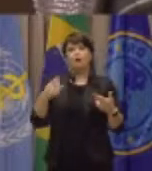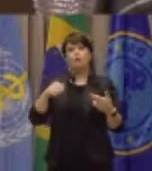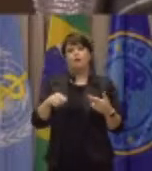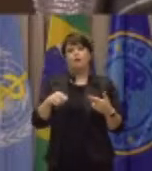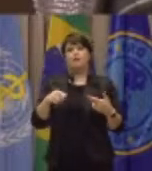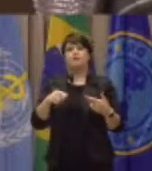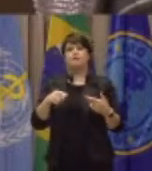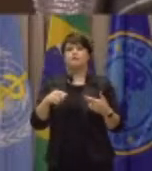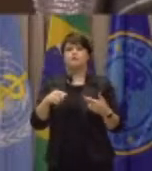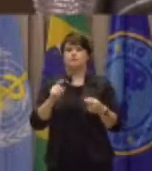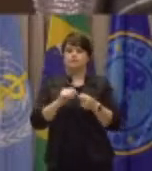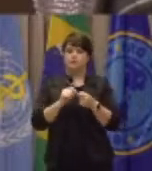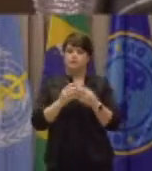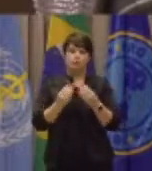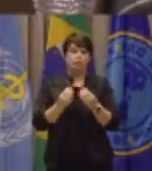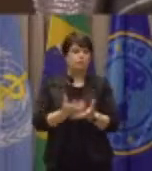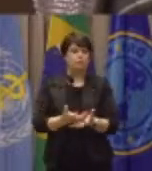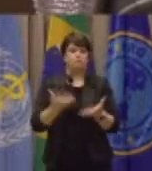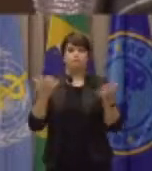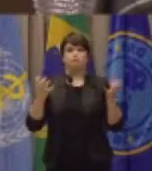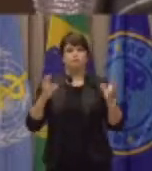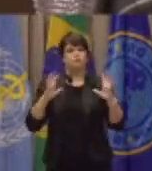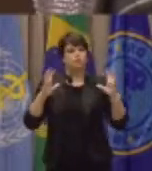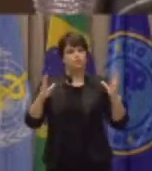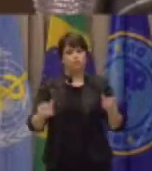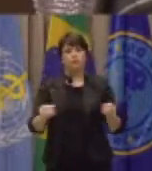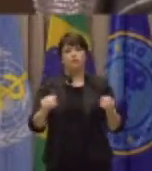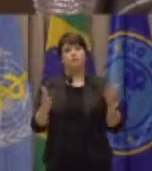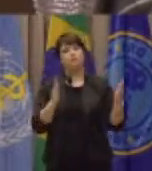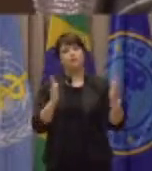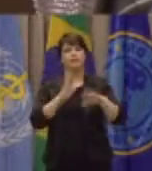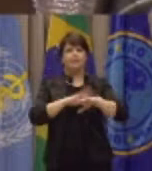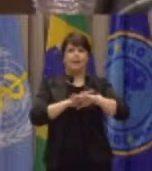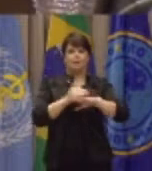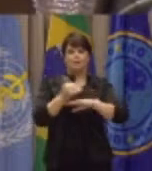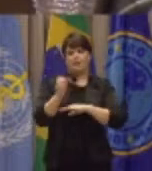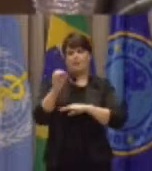that. We have